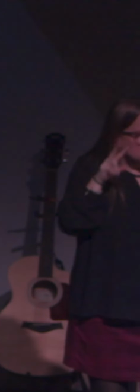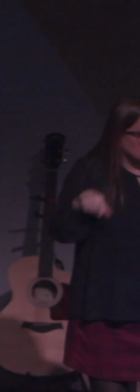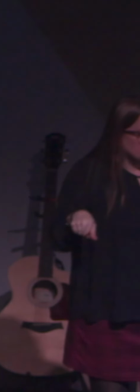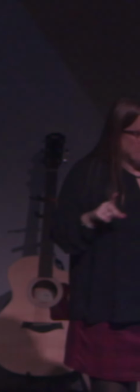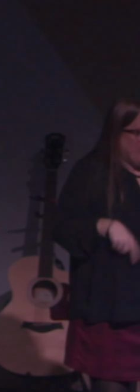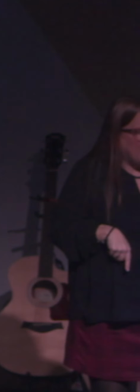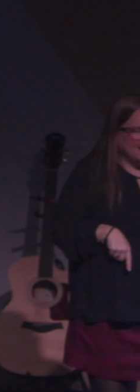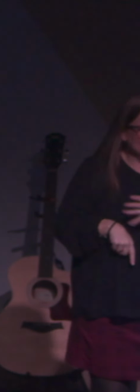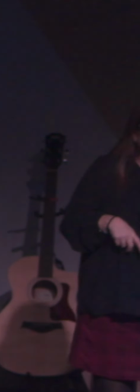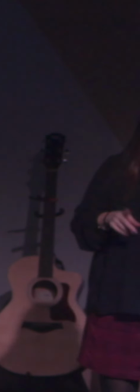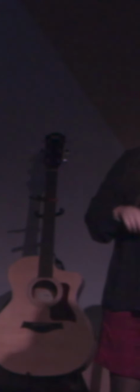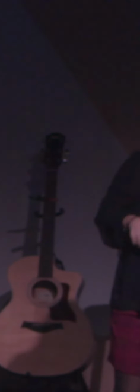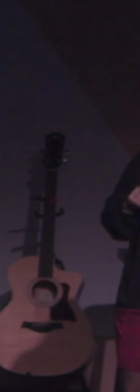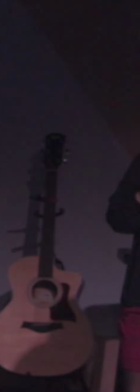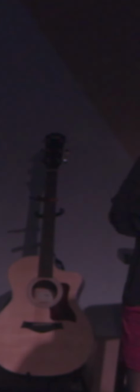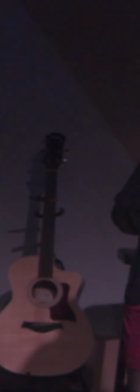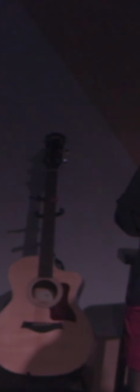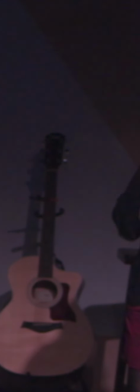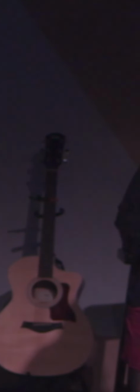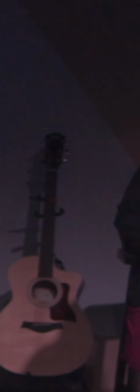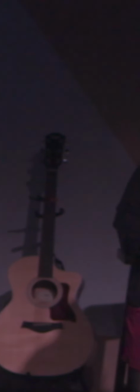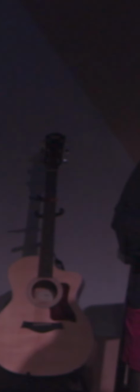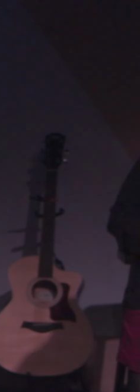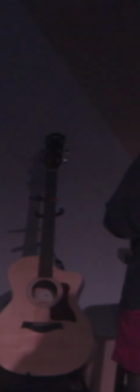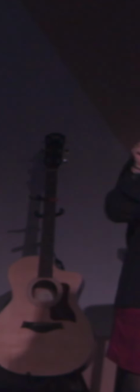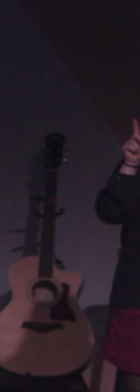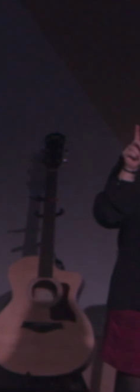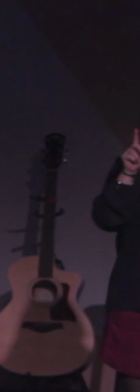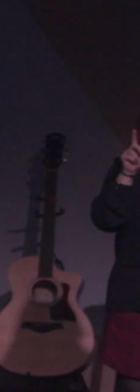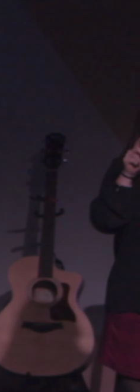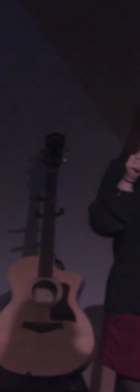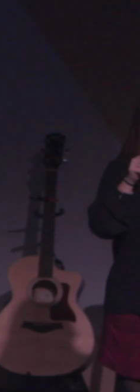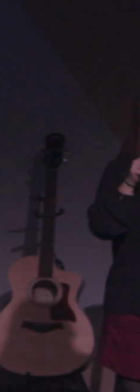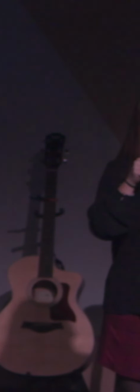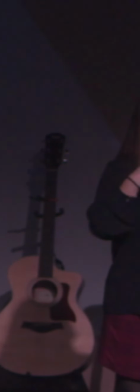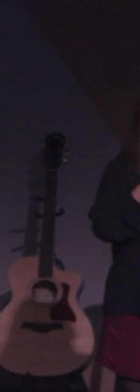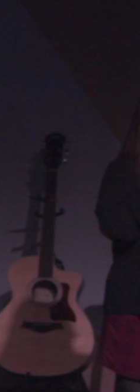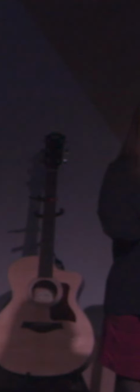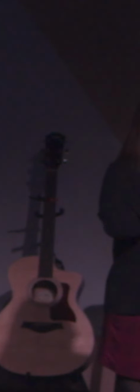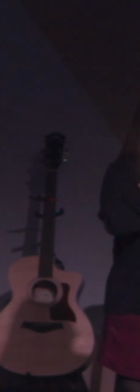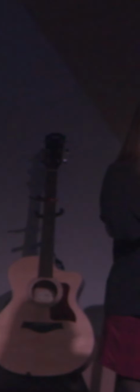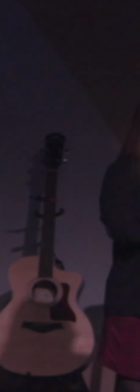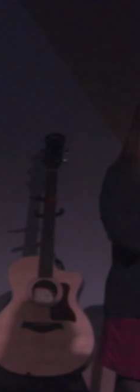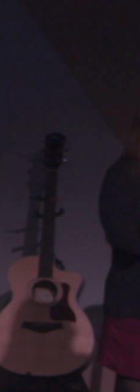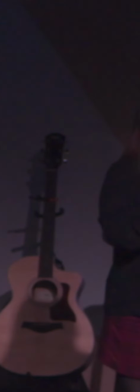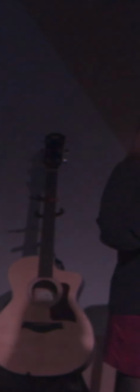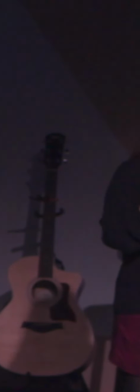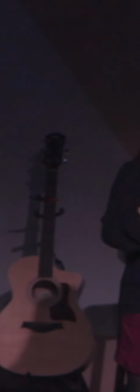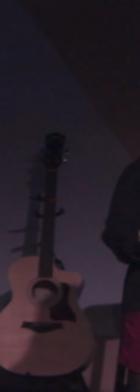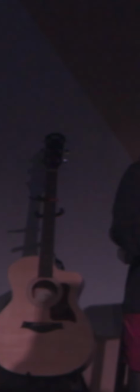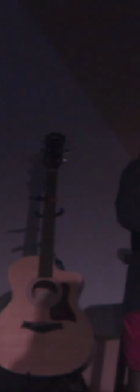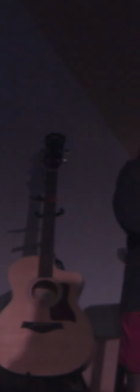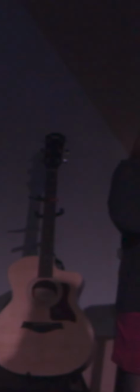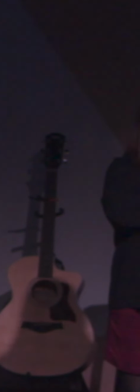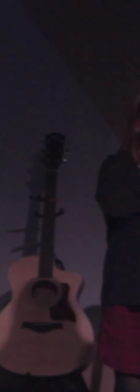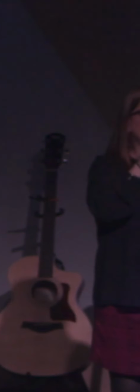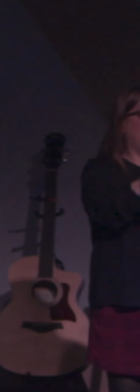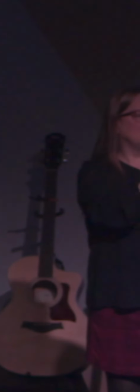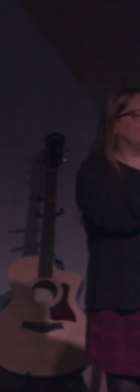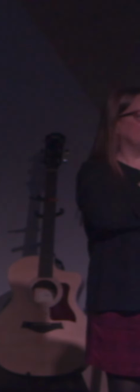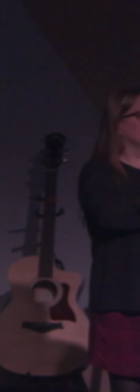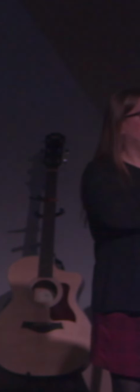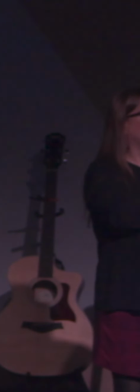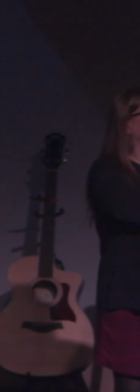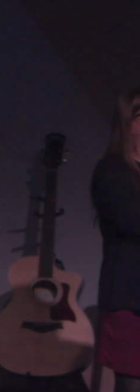We'd be like, you're the dumbest. But us, right? I got this. I can handle this. I don't need people. I don't need